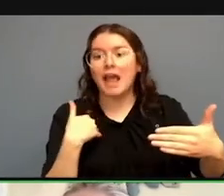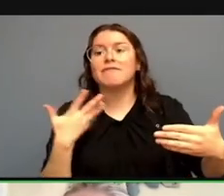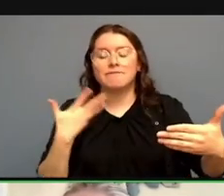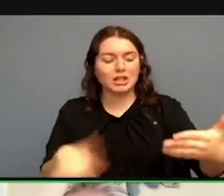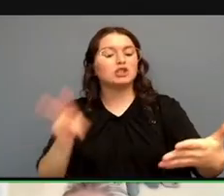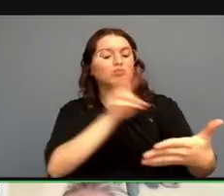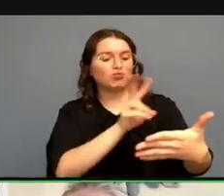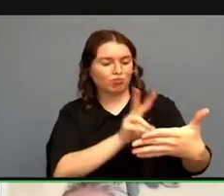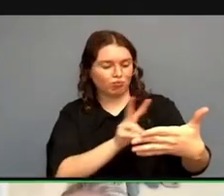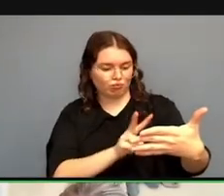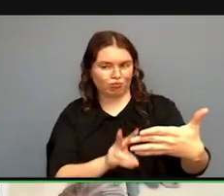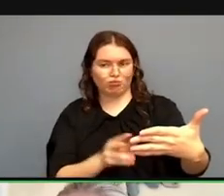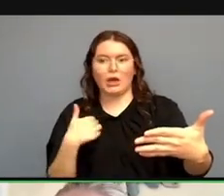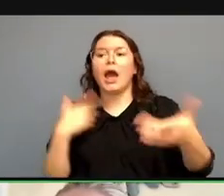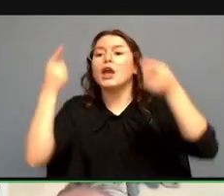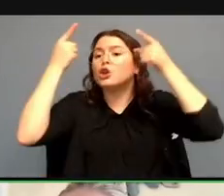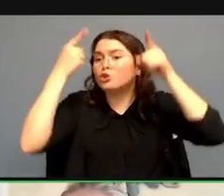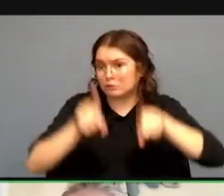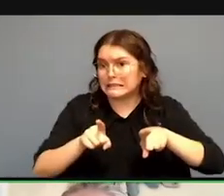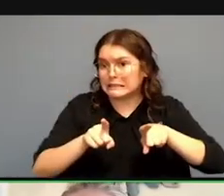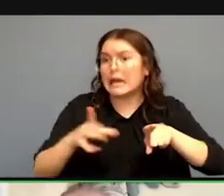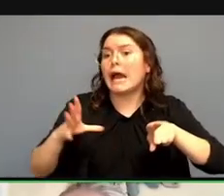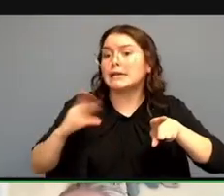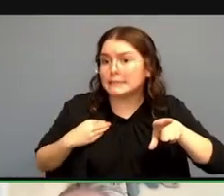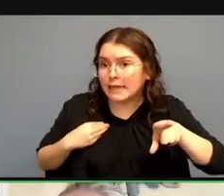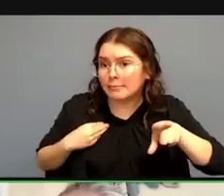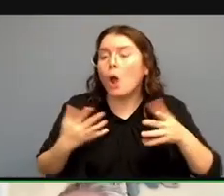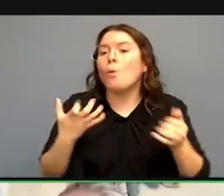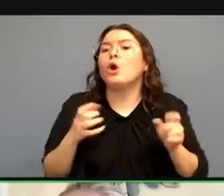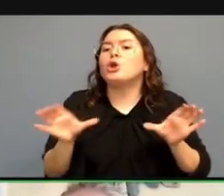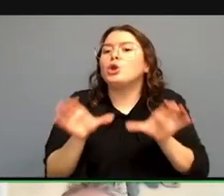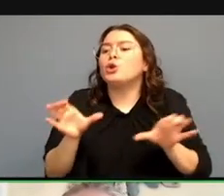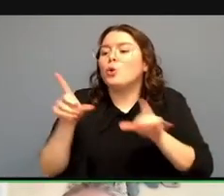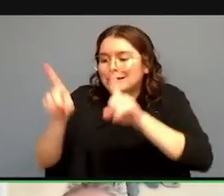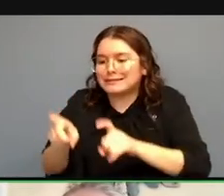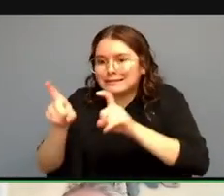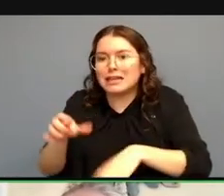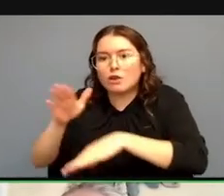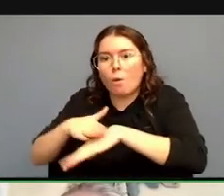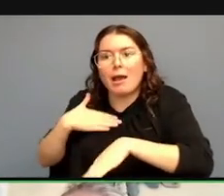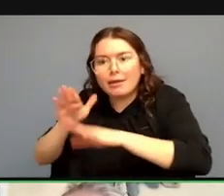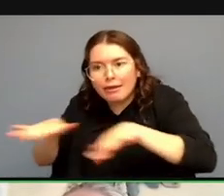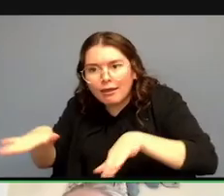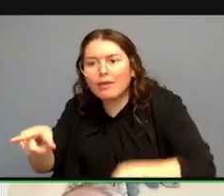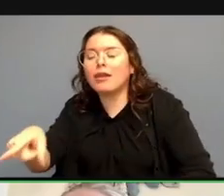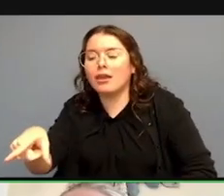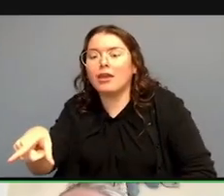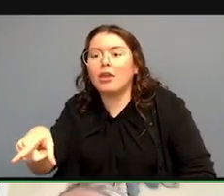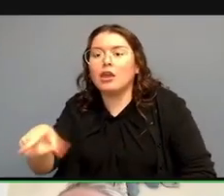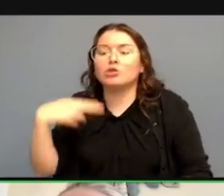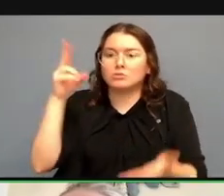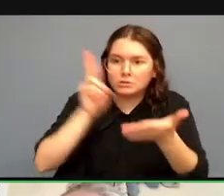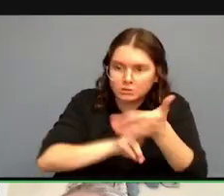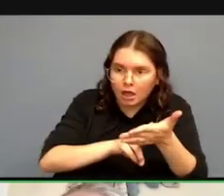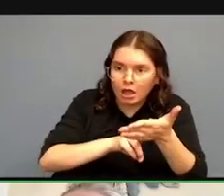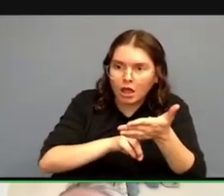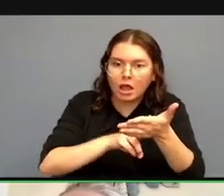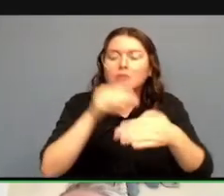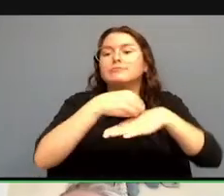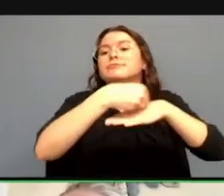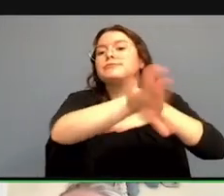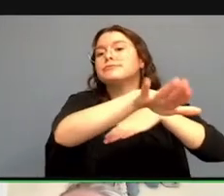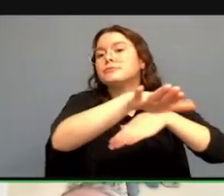I agree. I want you to do these tests on Johnny. You sign it, you return that assessment plan